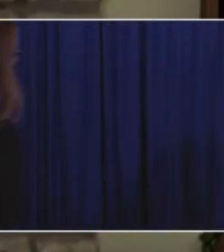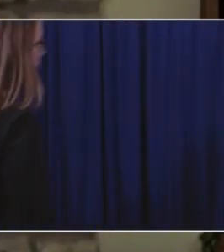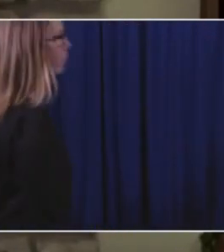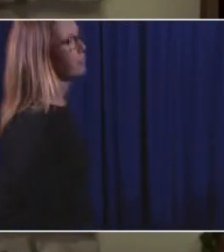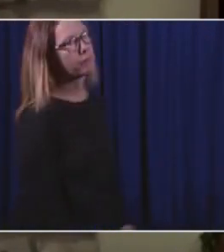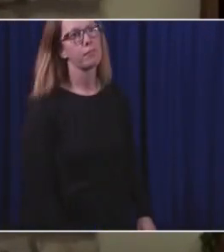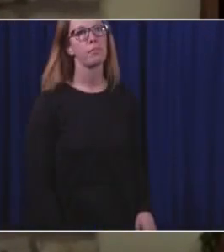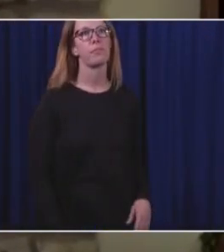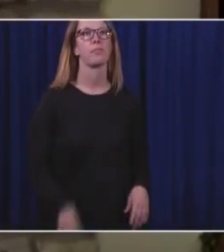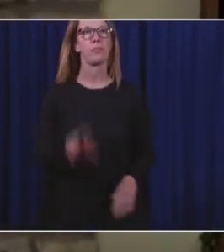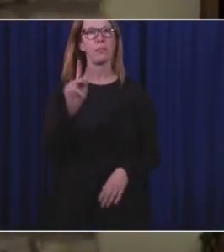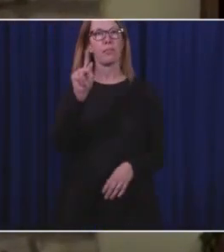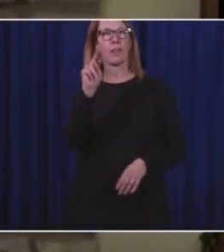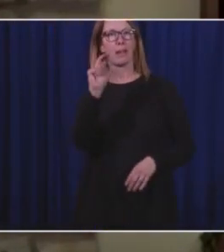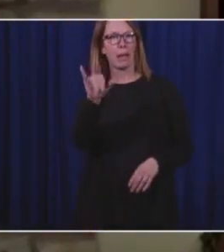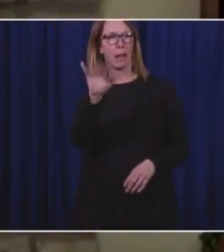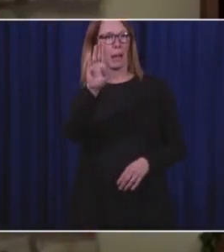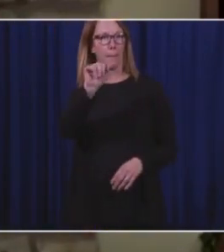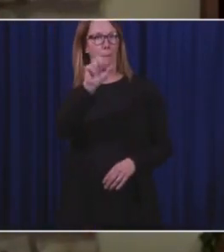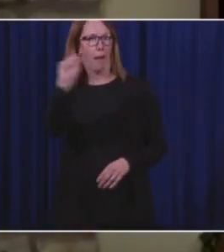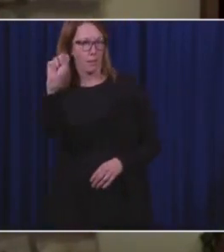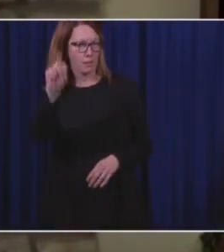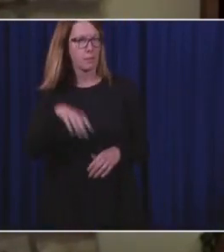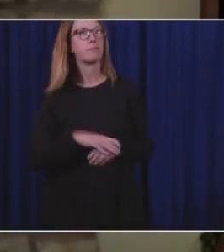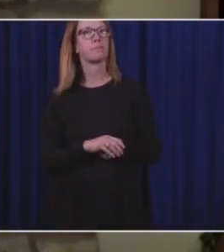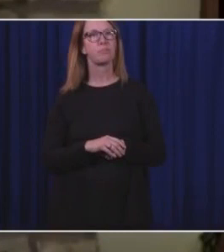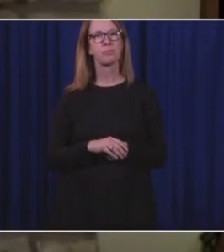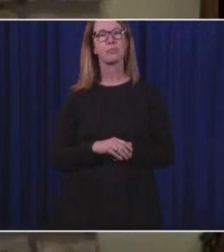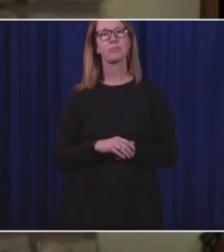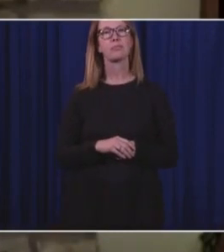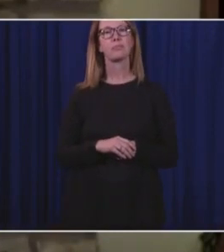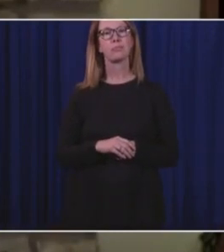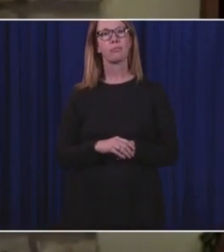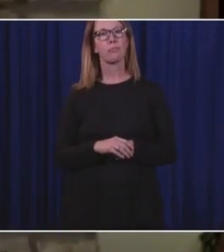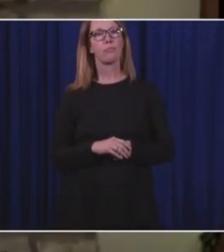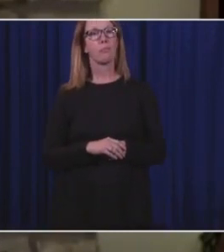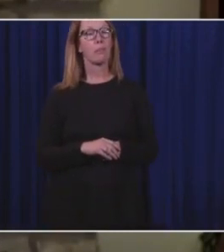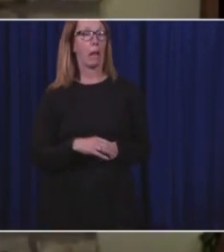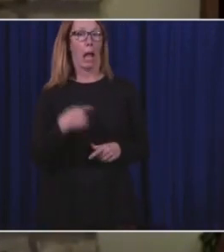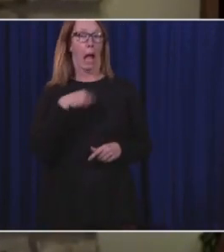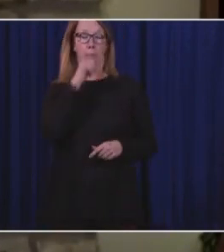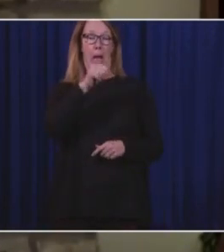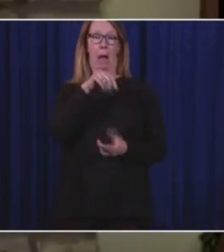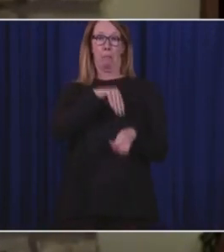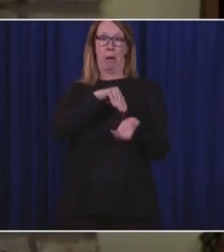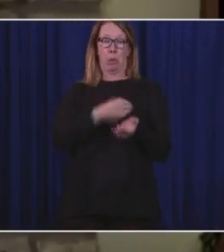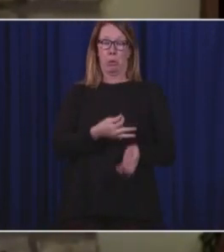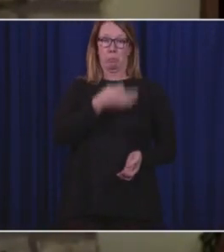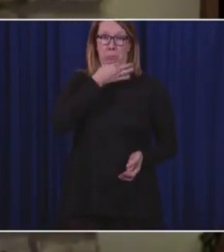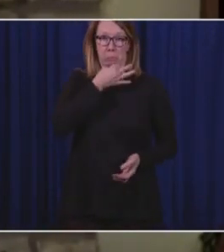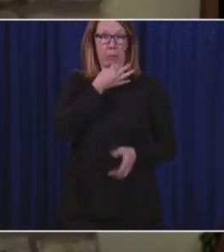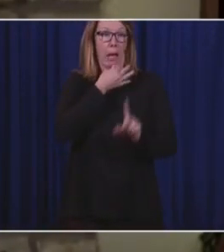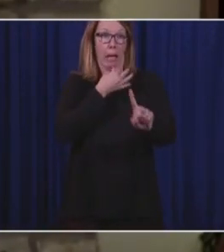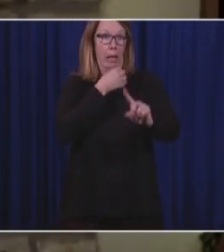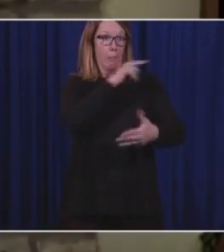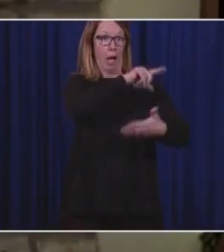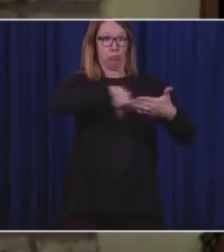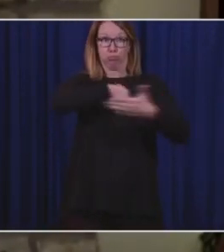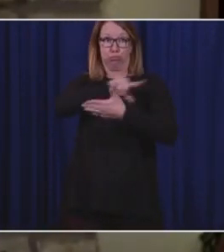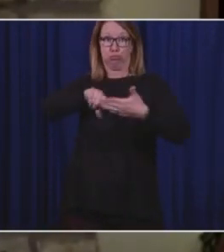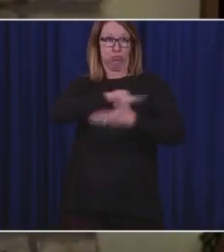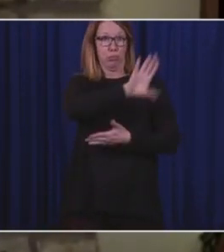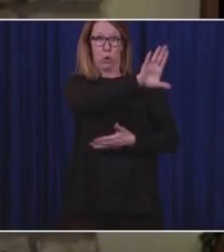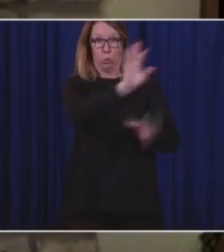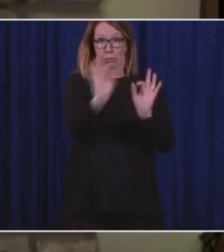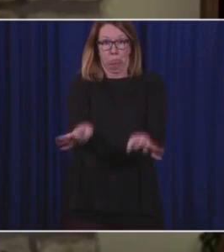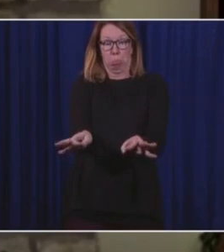West Virginia. Kenny. Hi, Governor. I'm not an epidemiologist nor a medical expert, and I'm not criticizing any actions you've taken nor